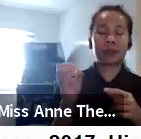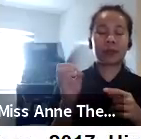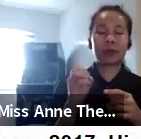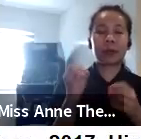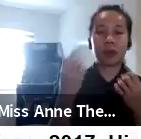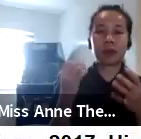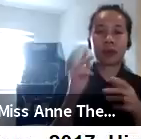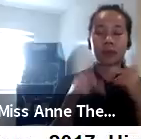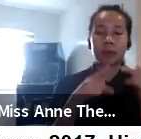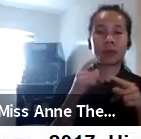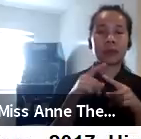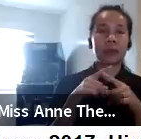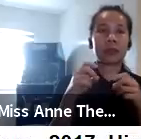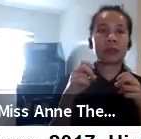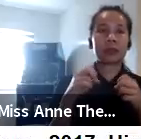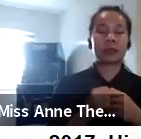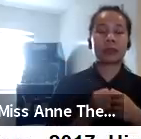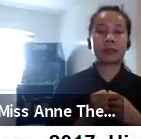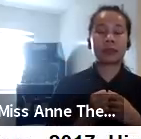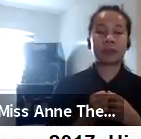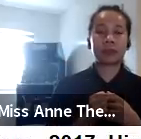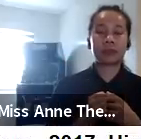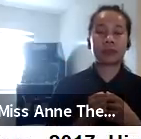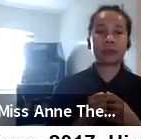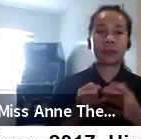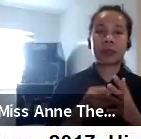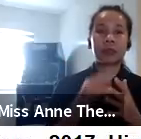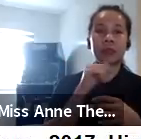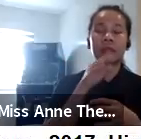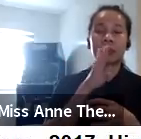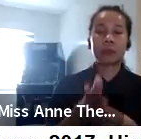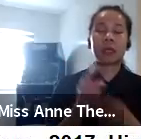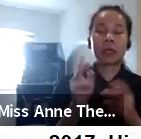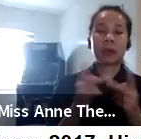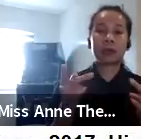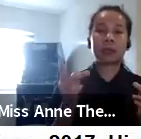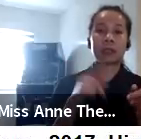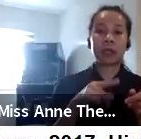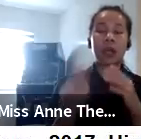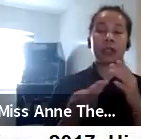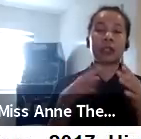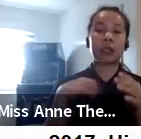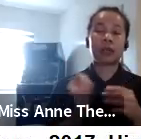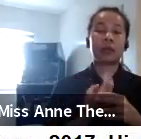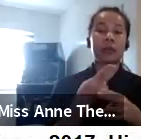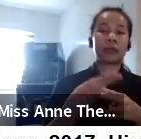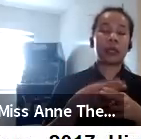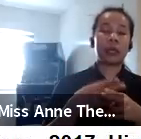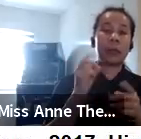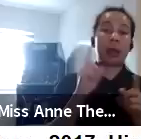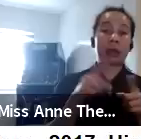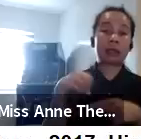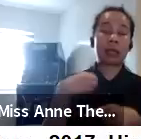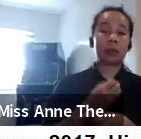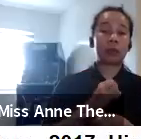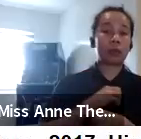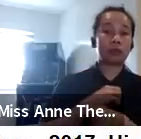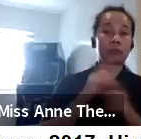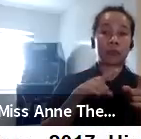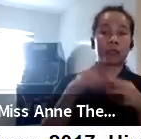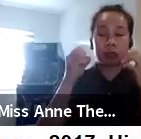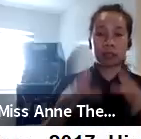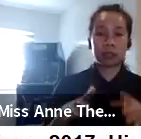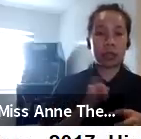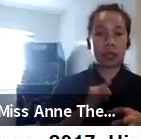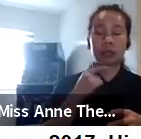it will not be published under our name. But as a teacher, I would say that I am very happy that to date, I